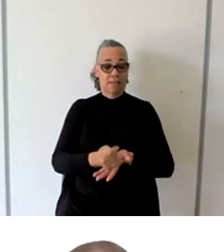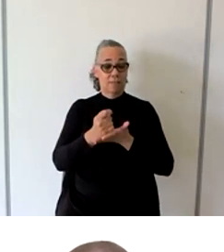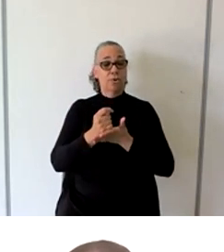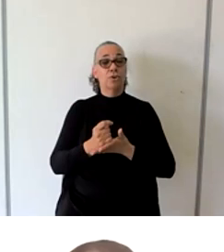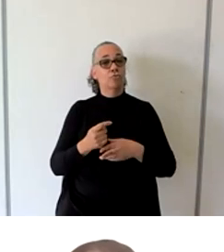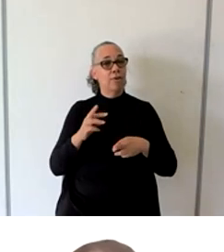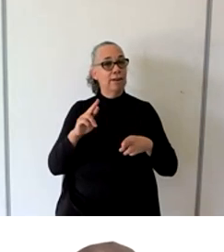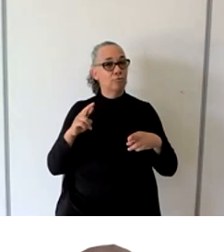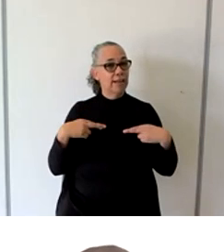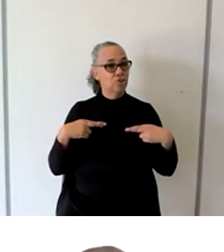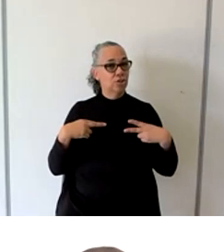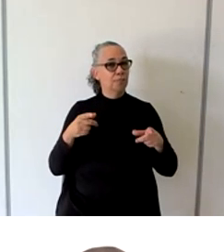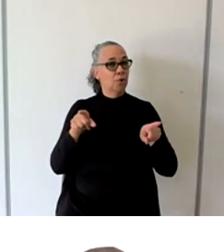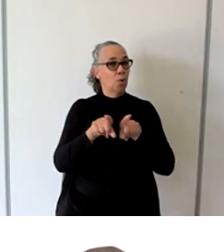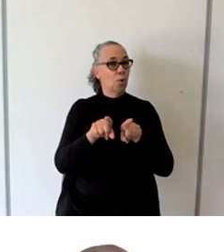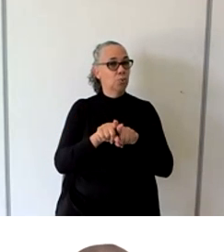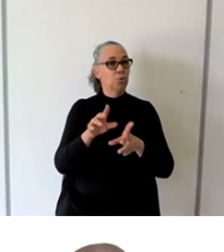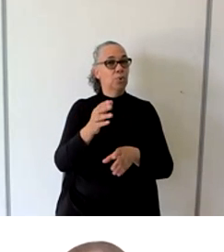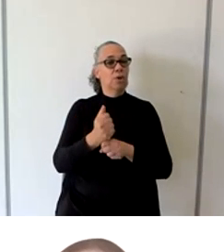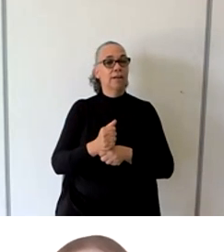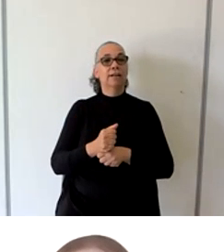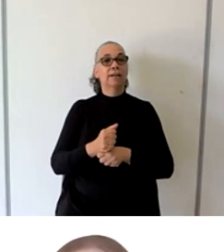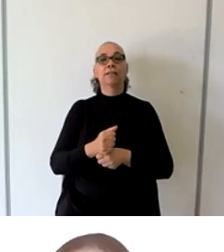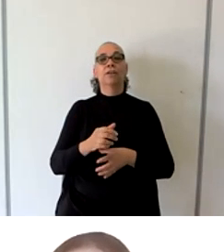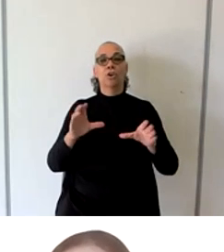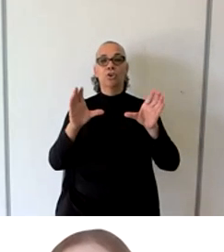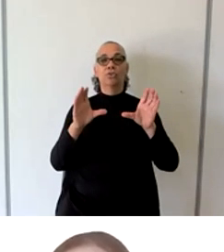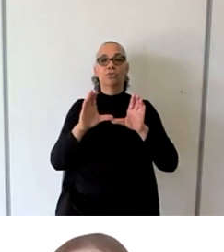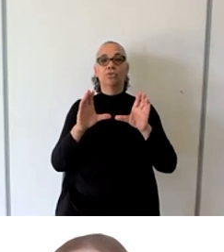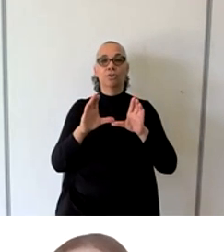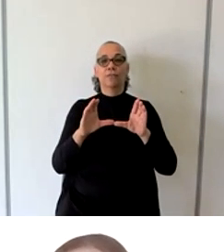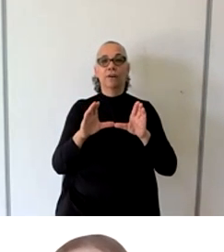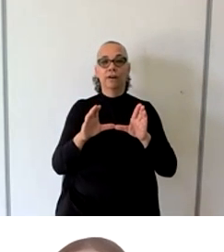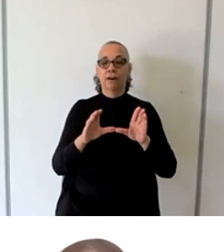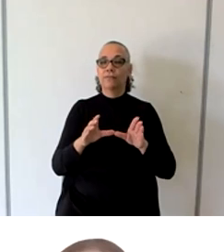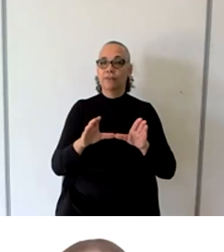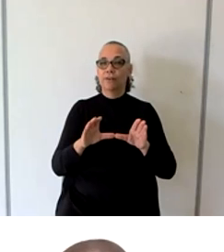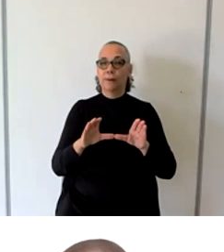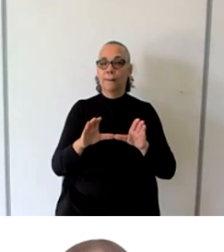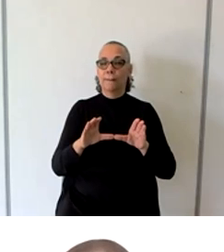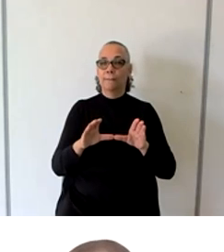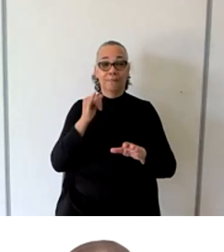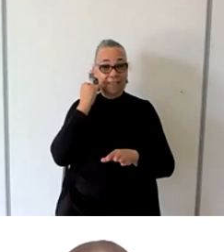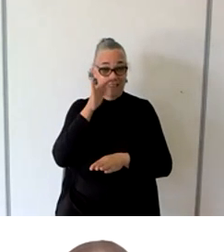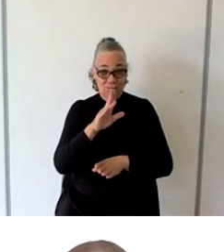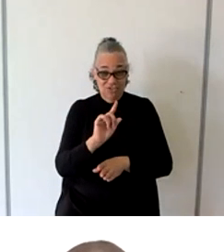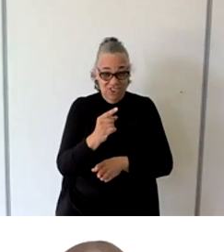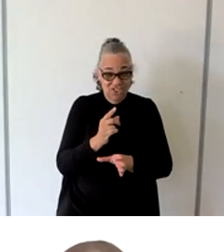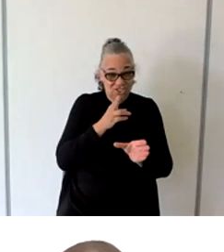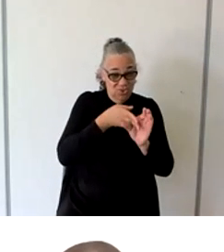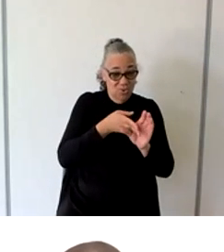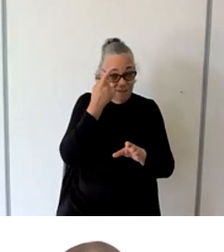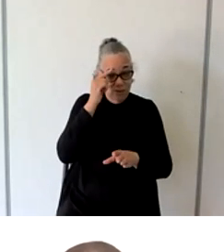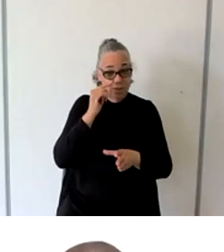has also obtained her certified therapeutic recreation specialist certification. If you're just joining us for Jessica's